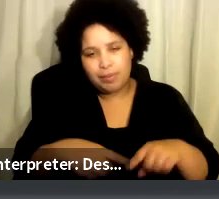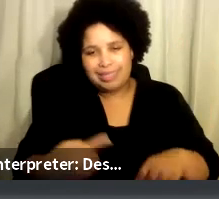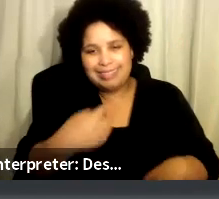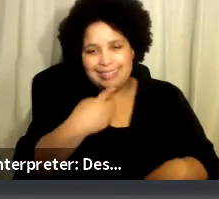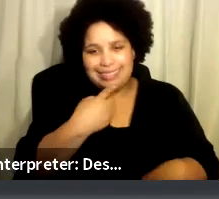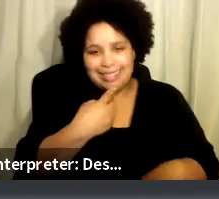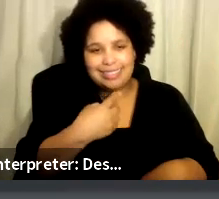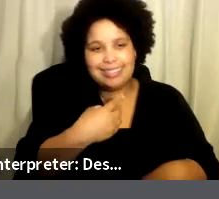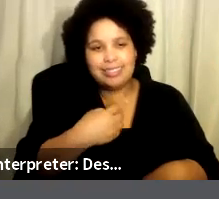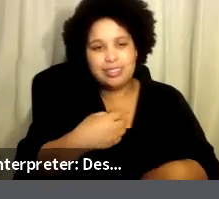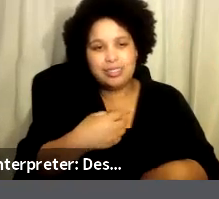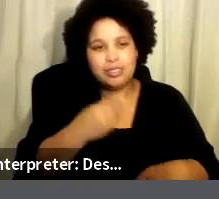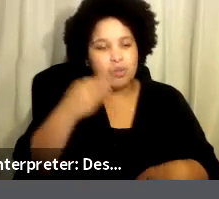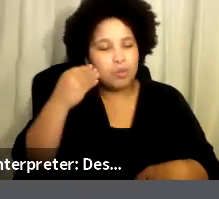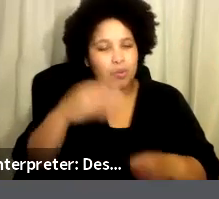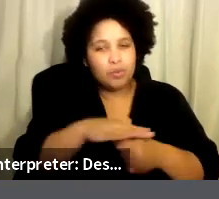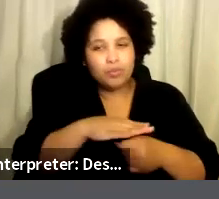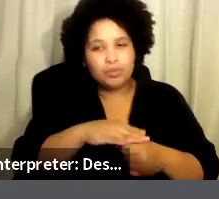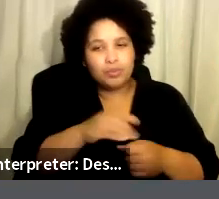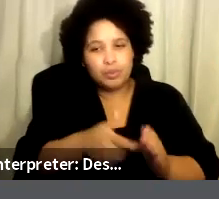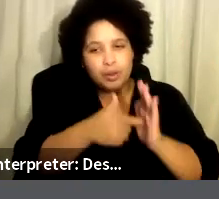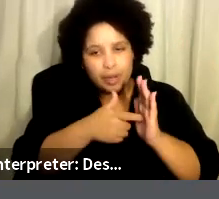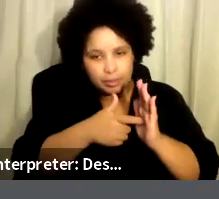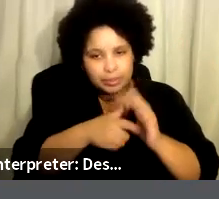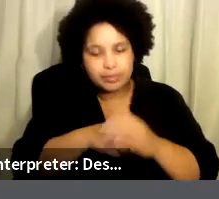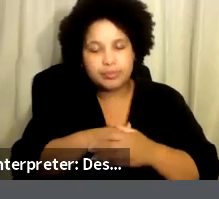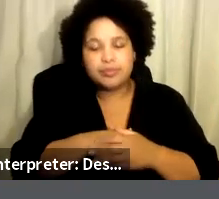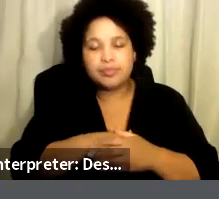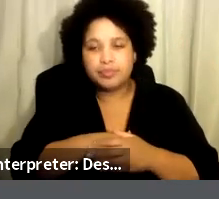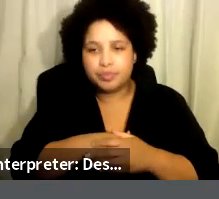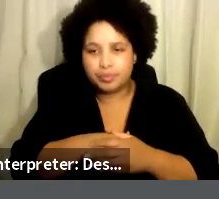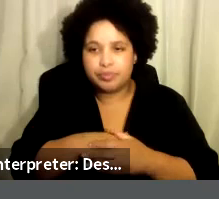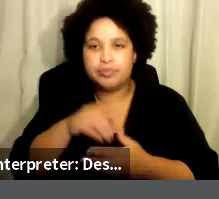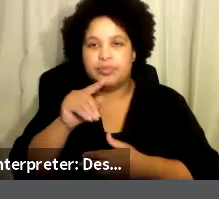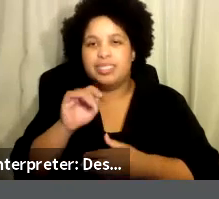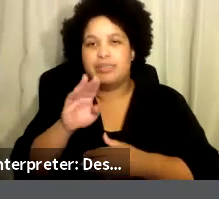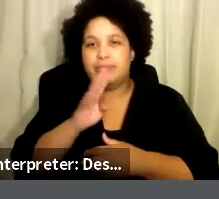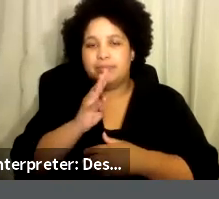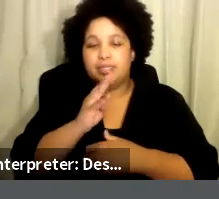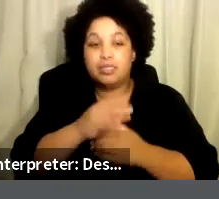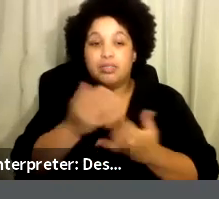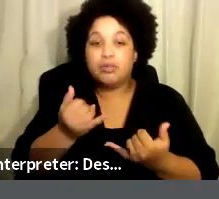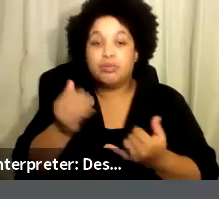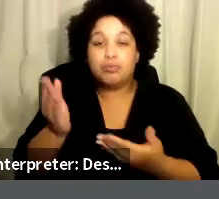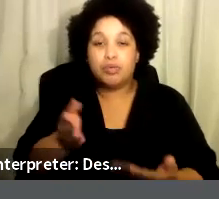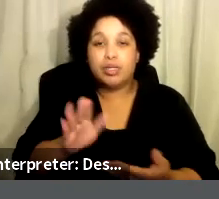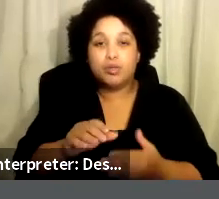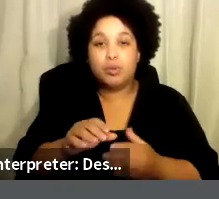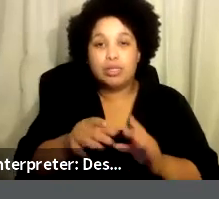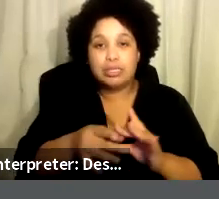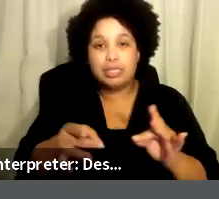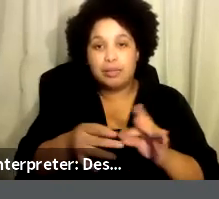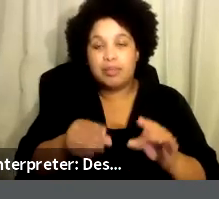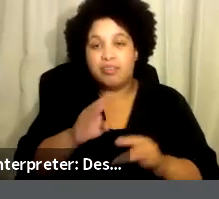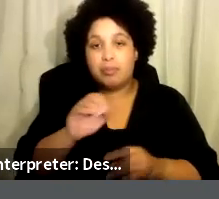residency requirement. So for residency, you're more than welcome to bring in a statement of a